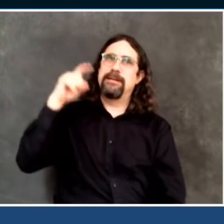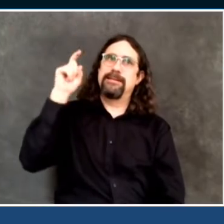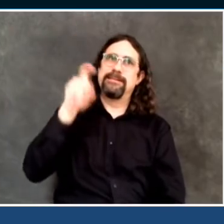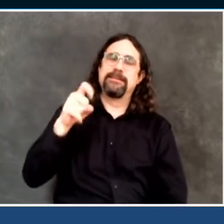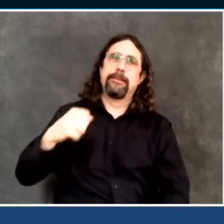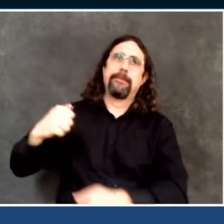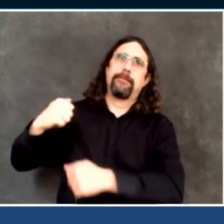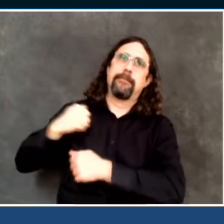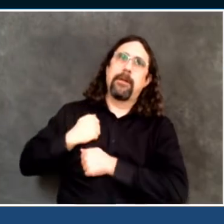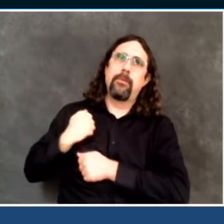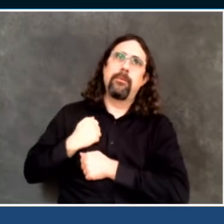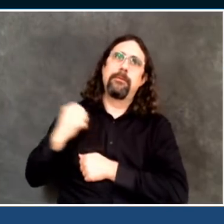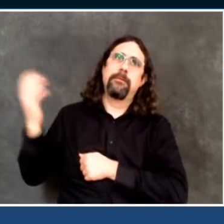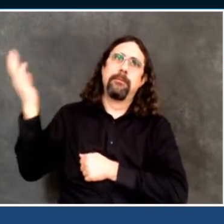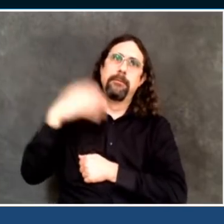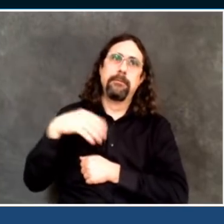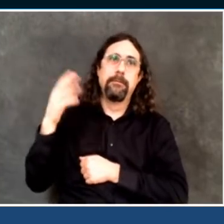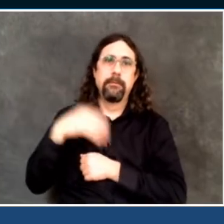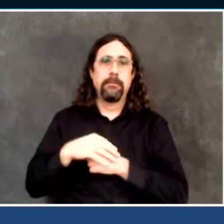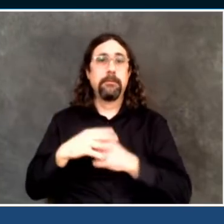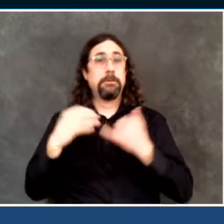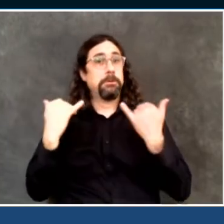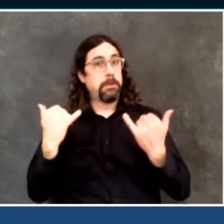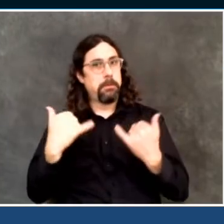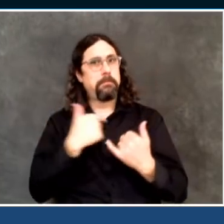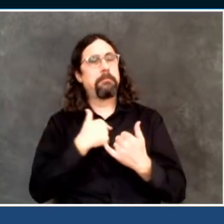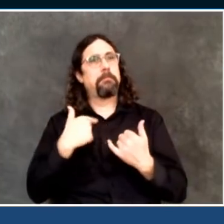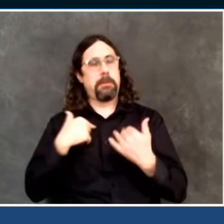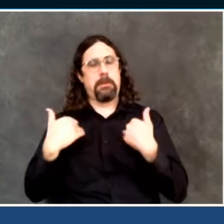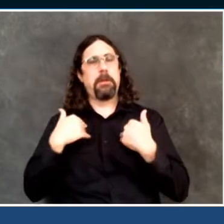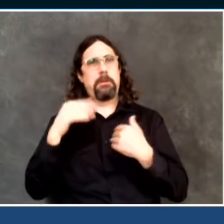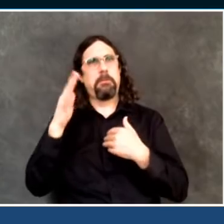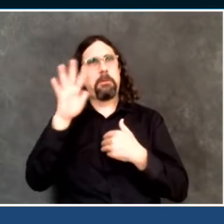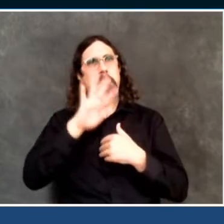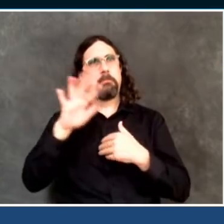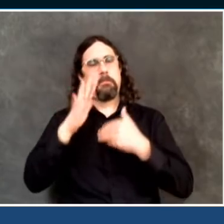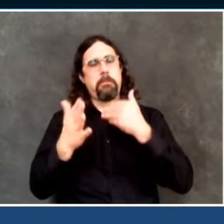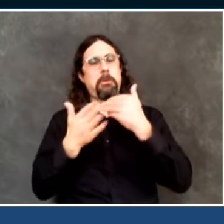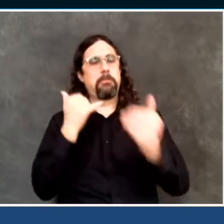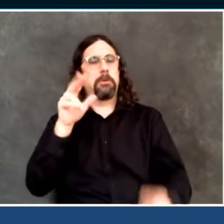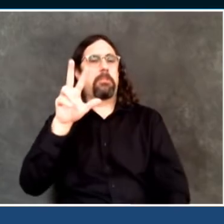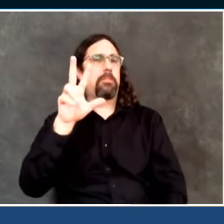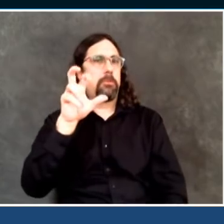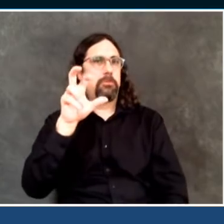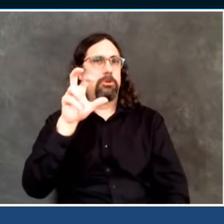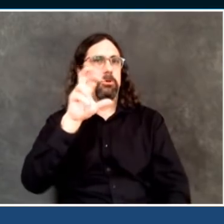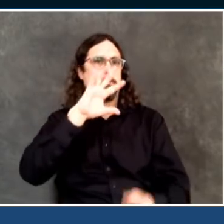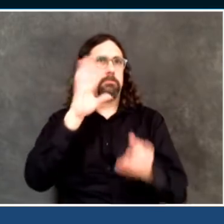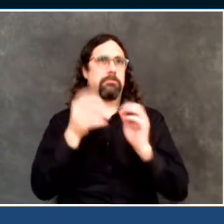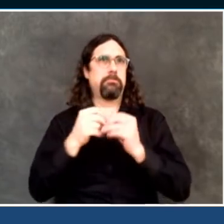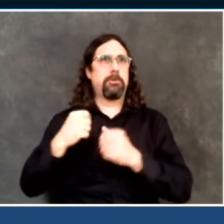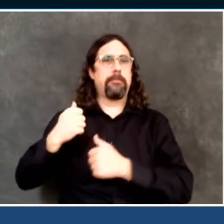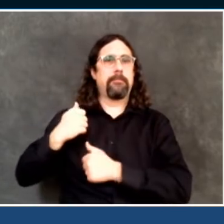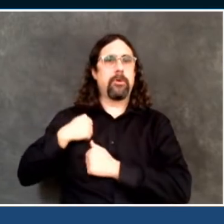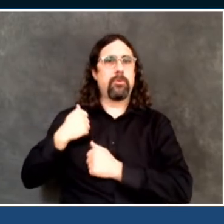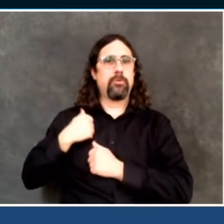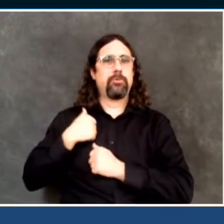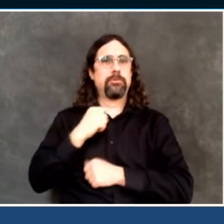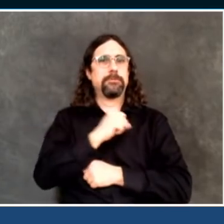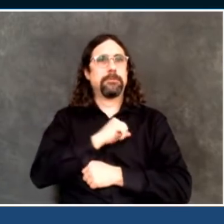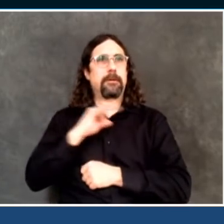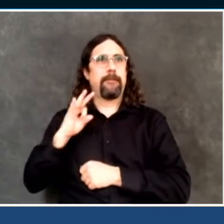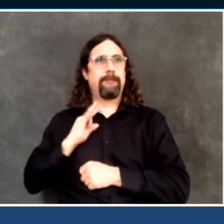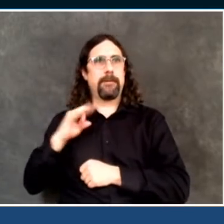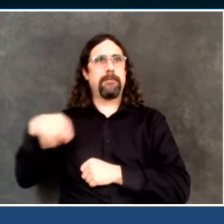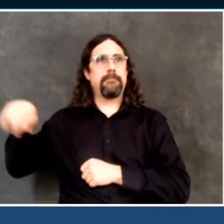in our public hospitals. These are doctors, nurses, respiratory therapists, highly trained people, highly effective medical